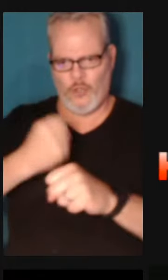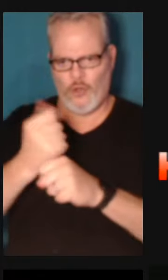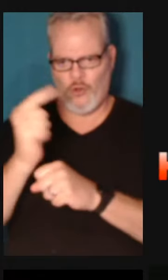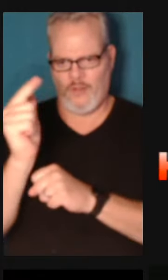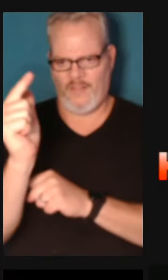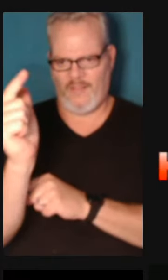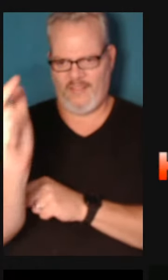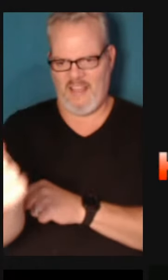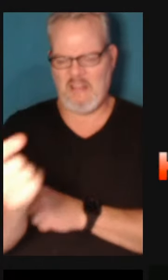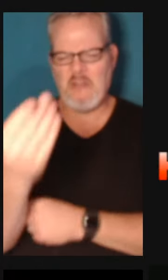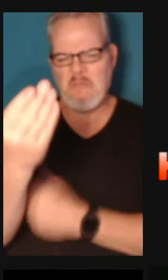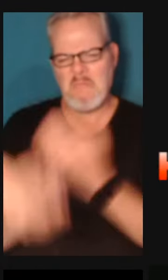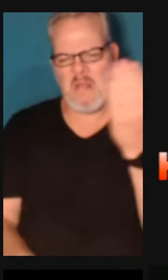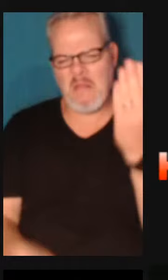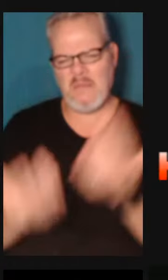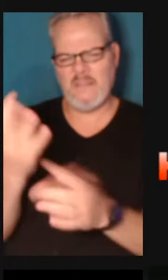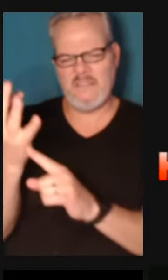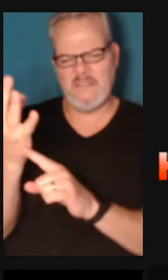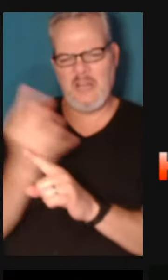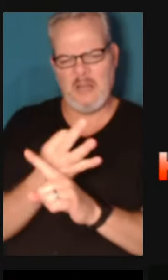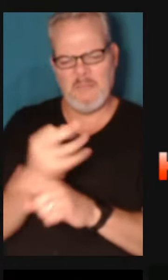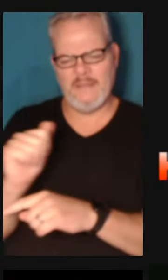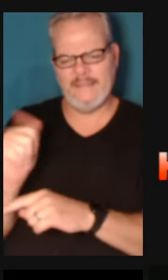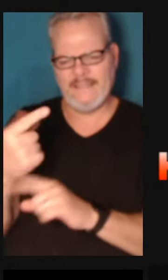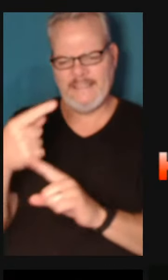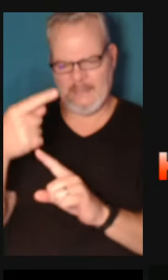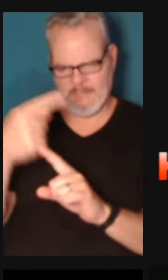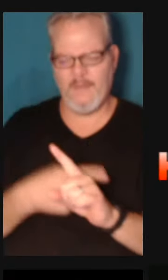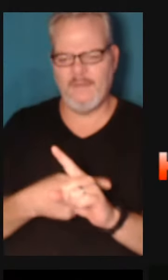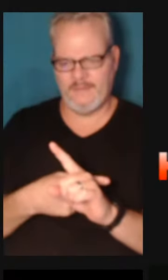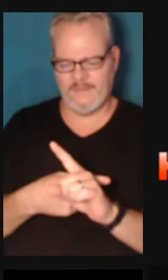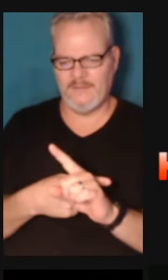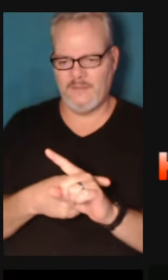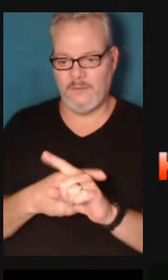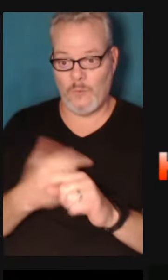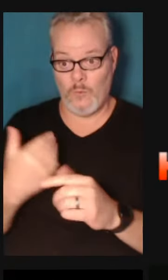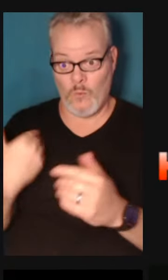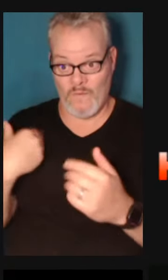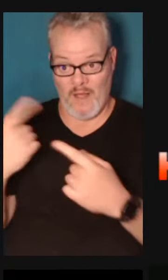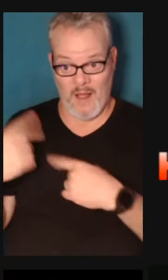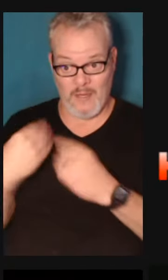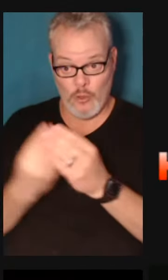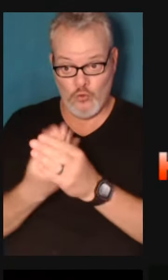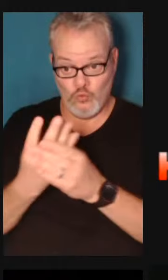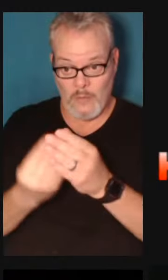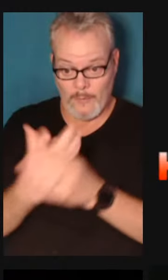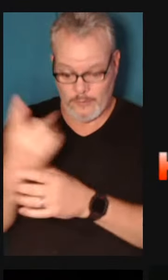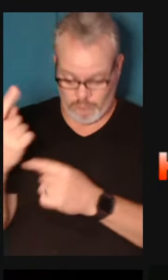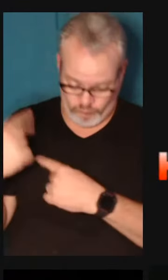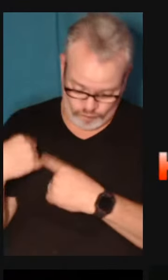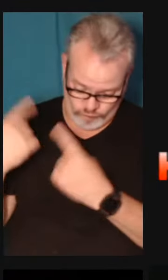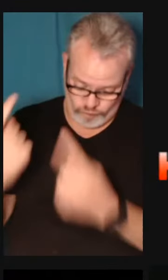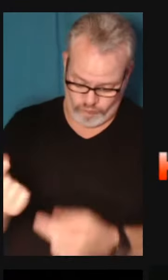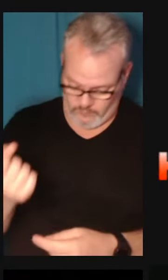9 months, 10 months away at this point, right? So we've had eruption going on for 11 months. Can it do another 11